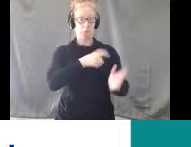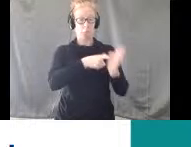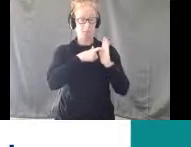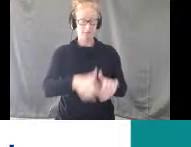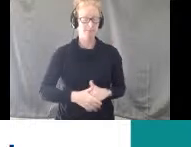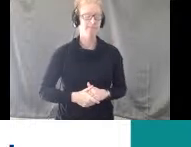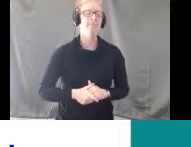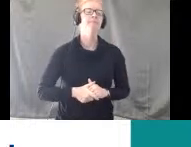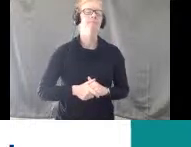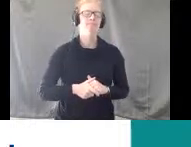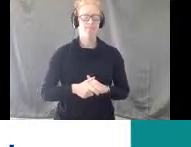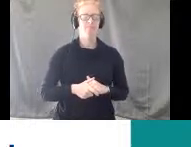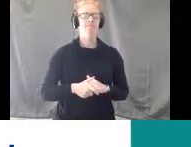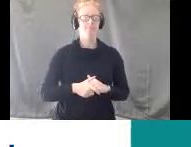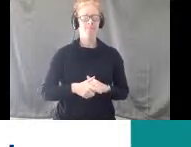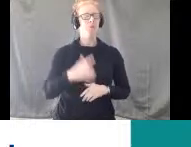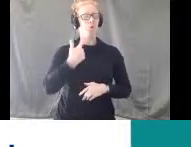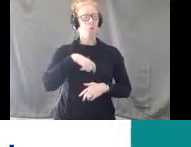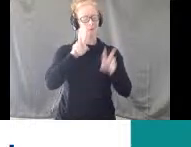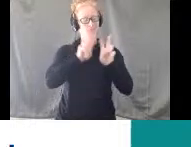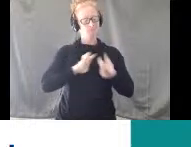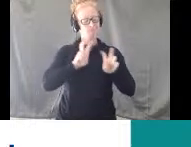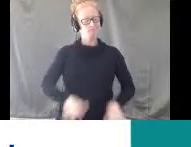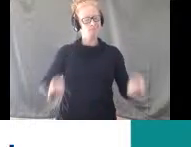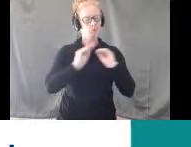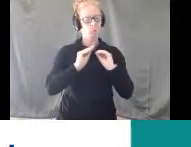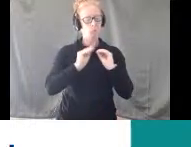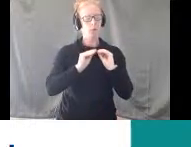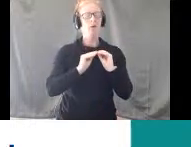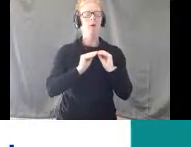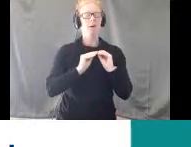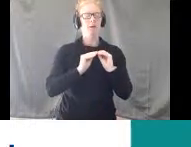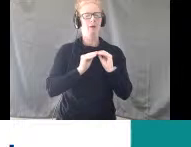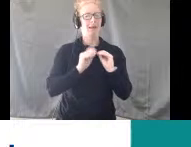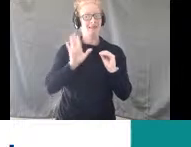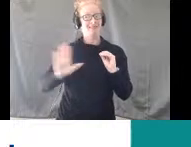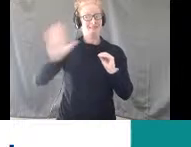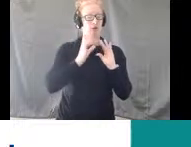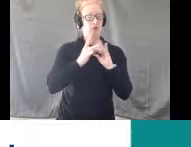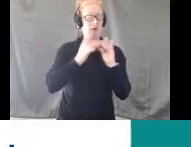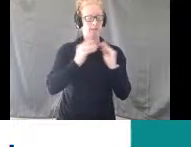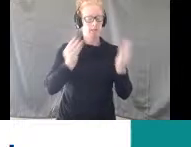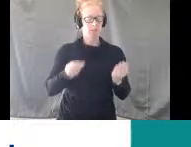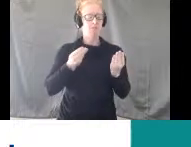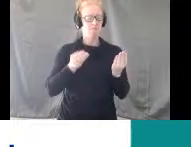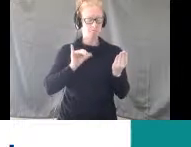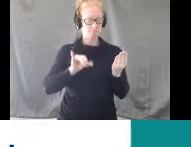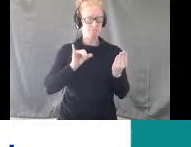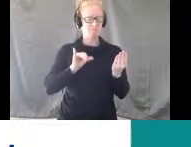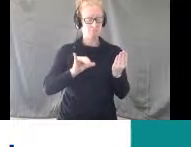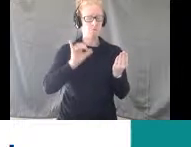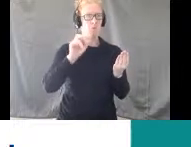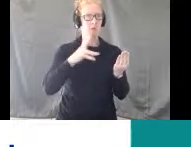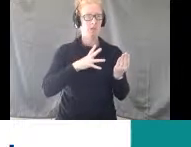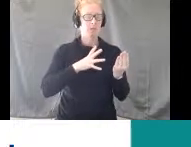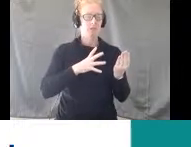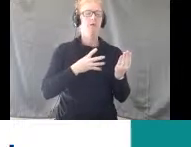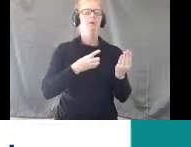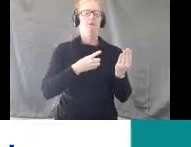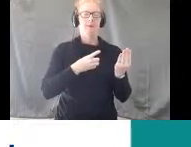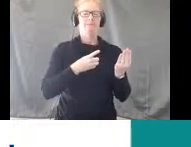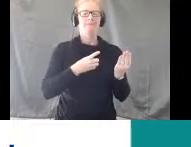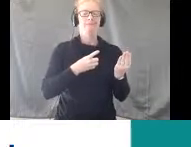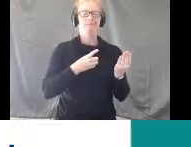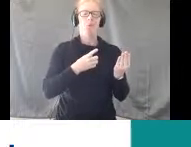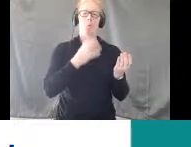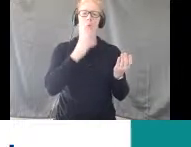we looked at that and the comments that they made in that letter or that determination, we've continued to look